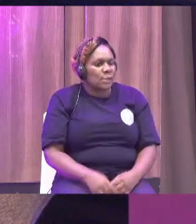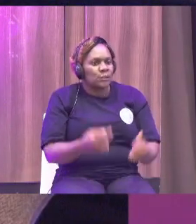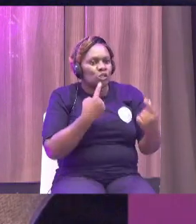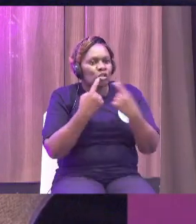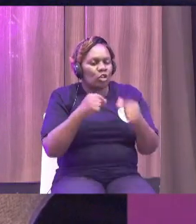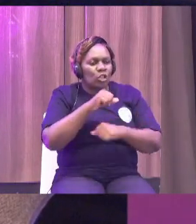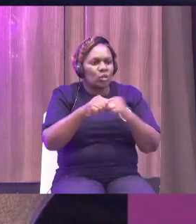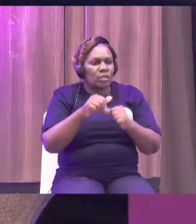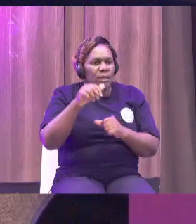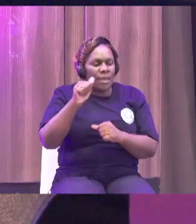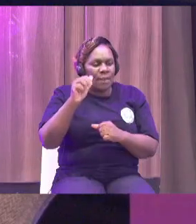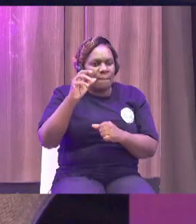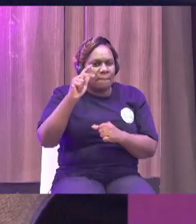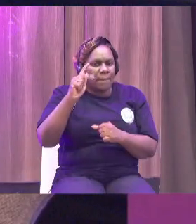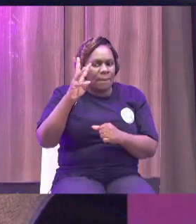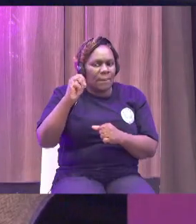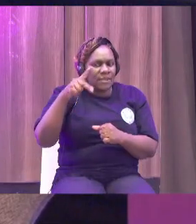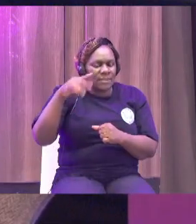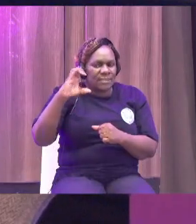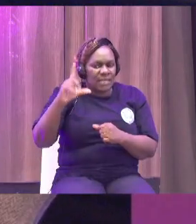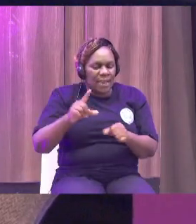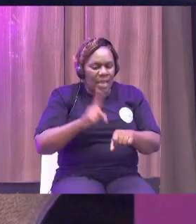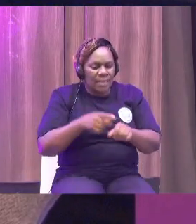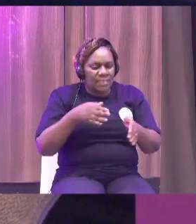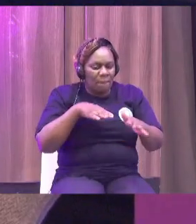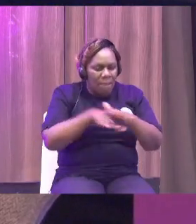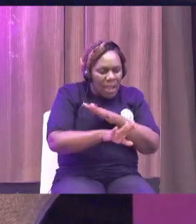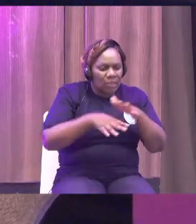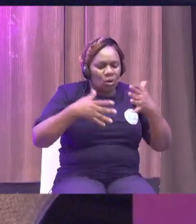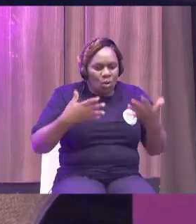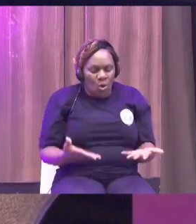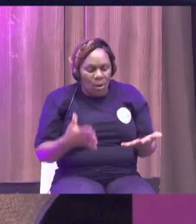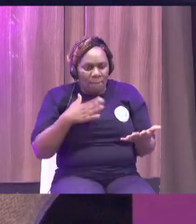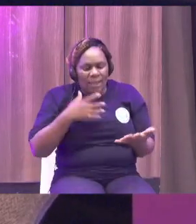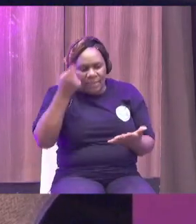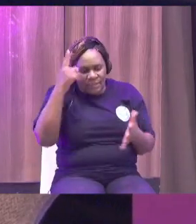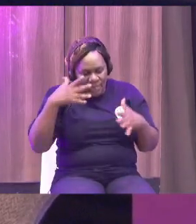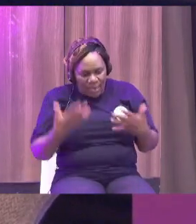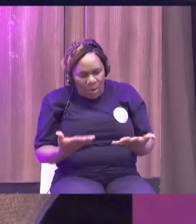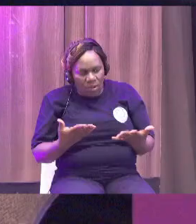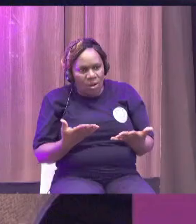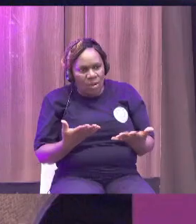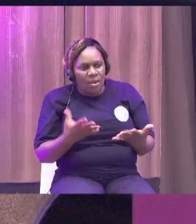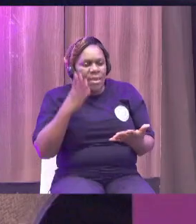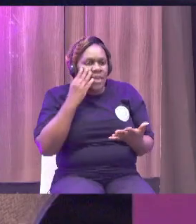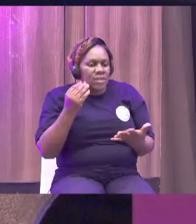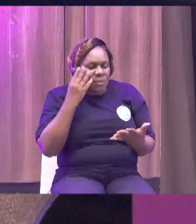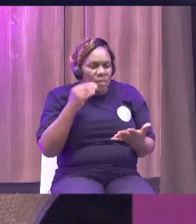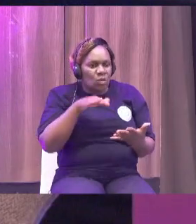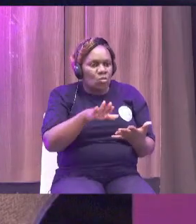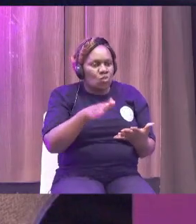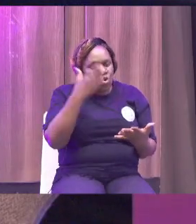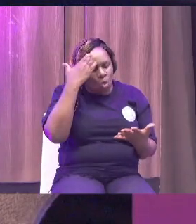about using the IM penicillin alone at birth, or are you talking about my understanding of the Parkland experience, but you may